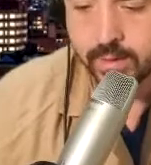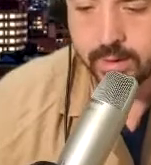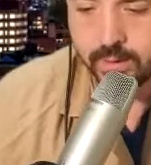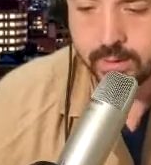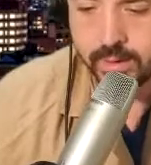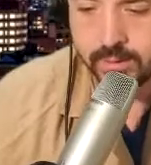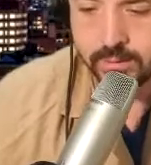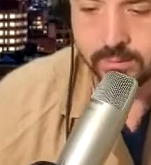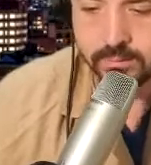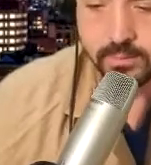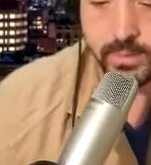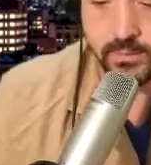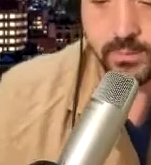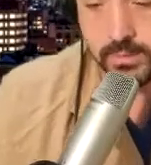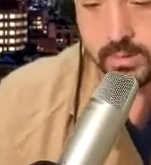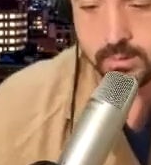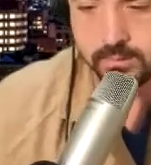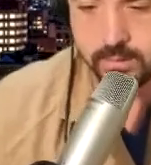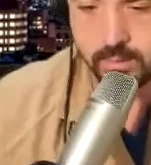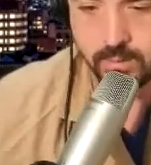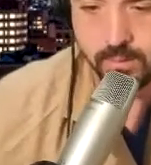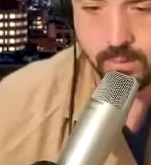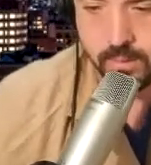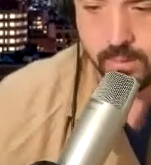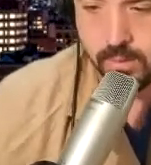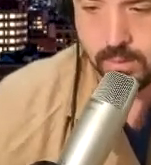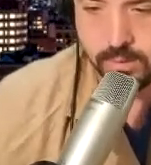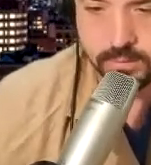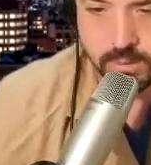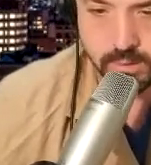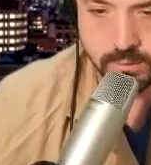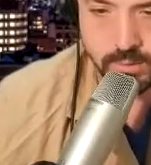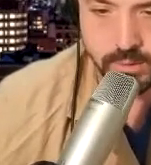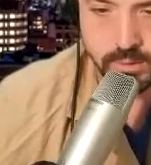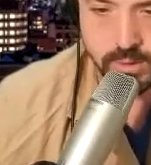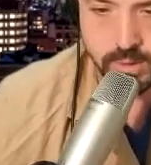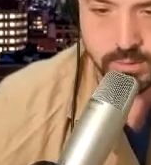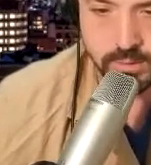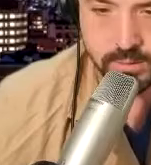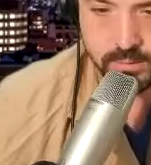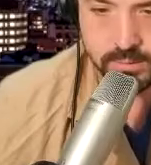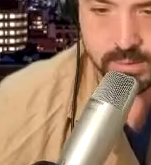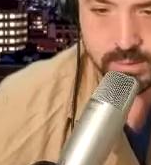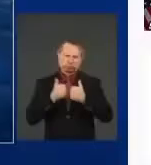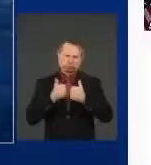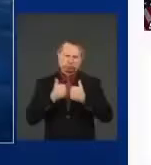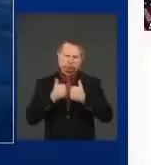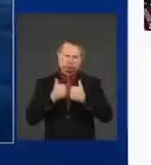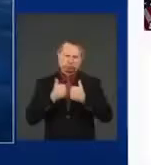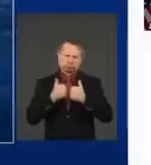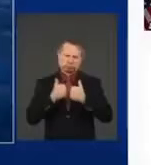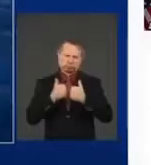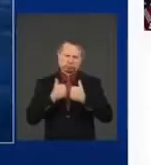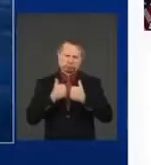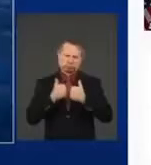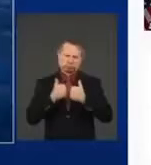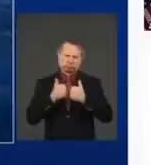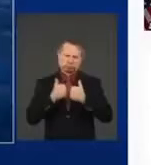where did I go? Okay, it's the big green thing. Let's go. Let's go. Screen share. Let's see what this idiot's doing.